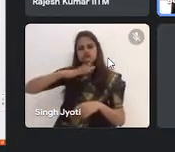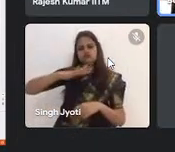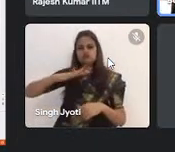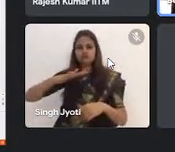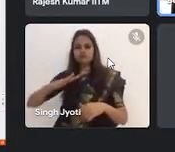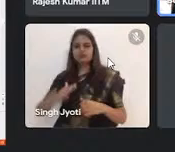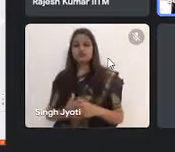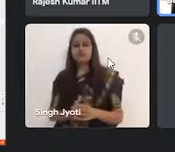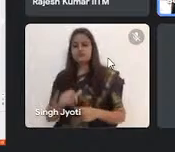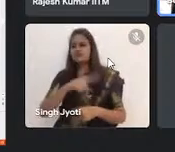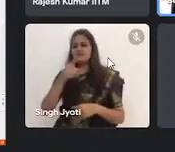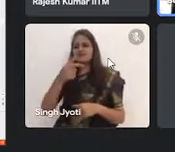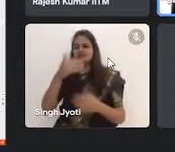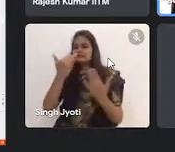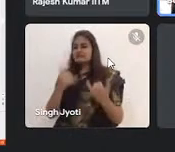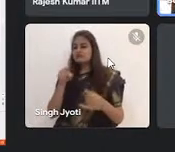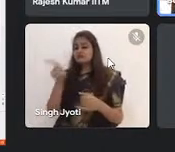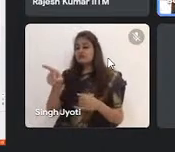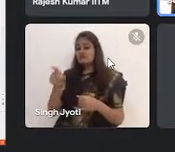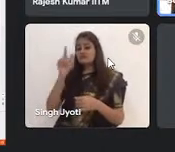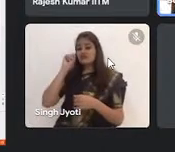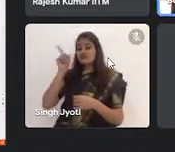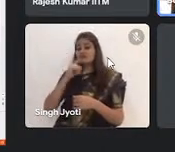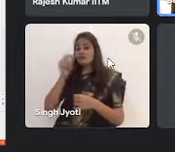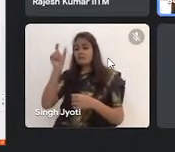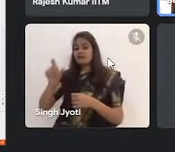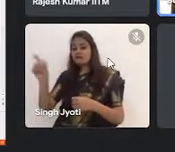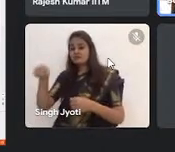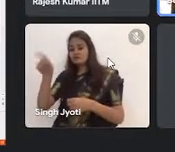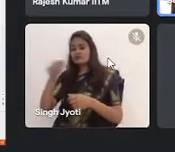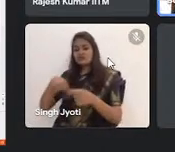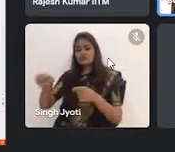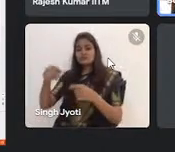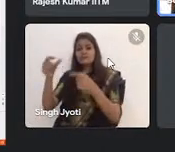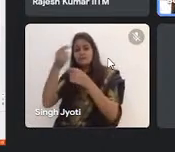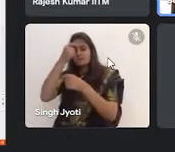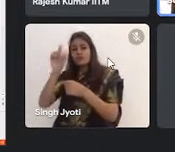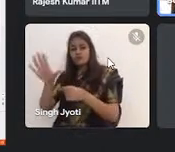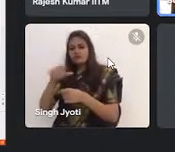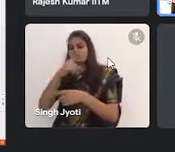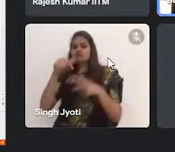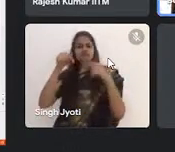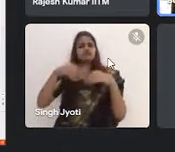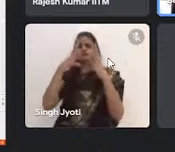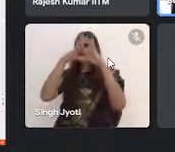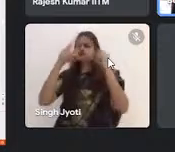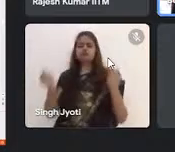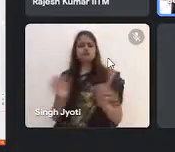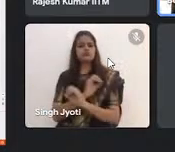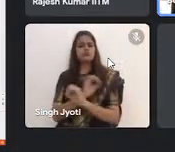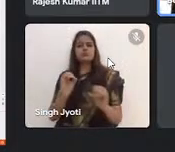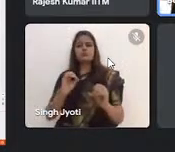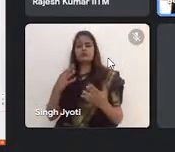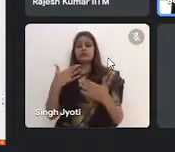been solved yet, although people have been saying to themselves for 100 years that it's being